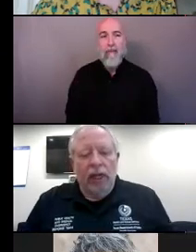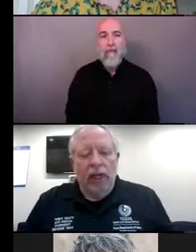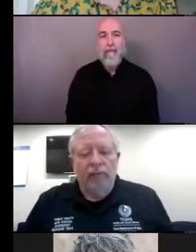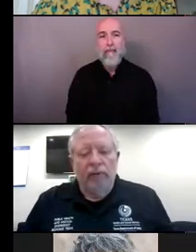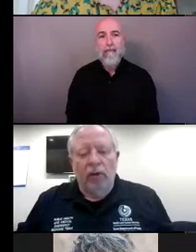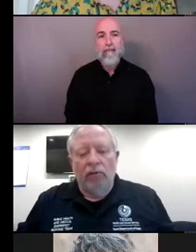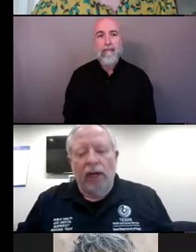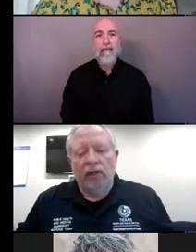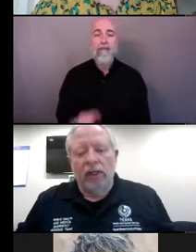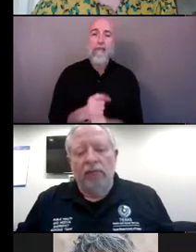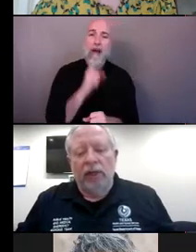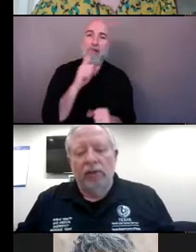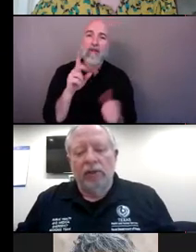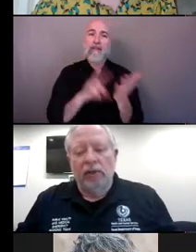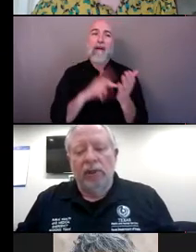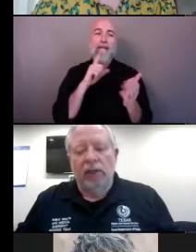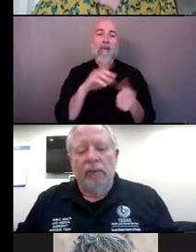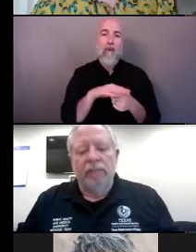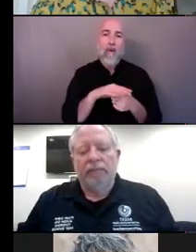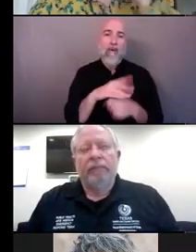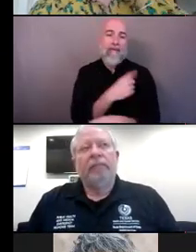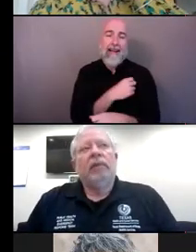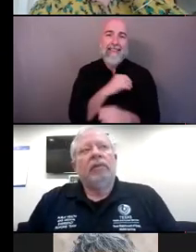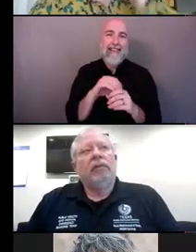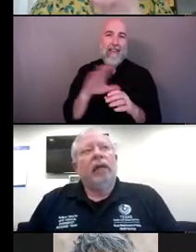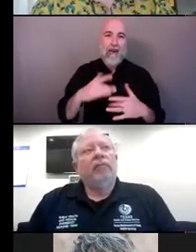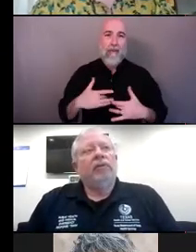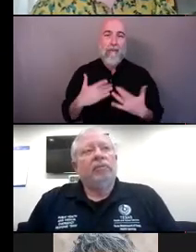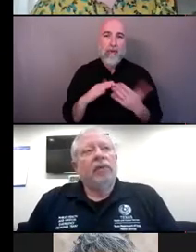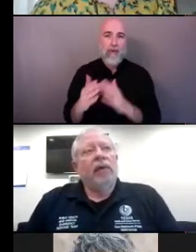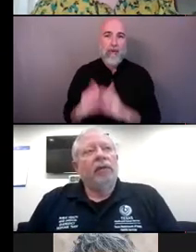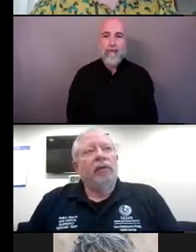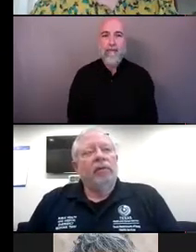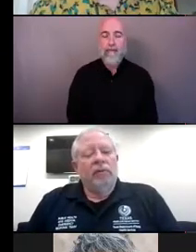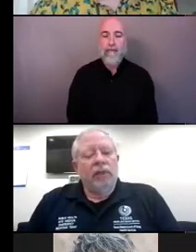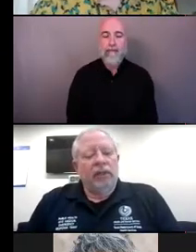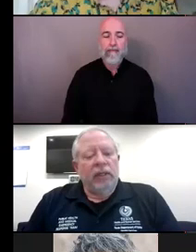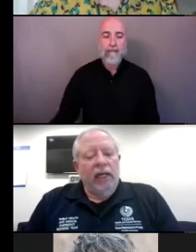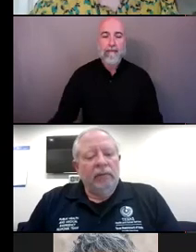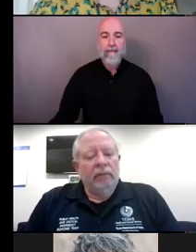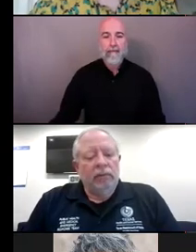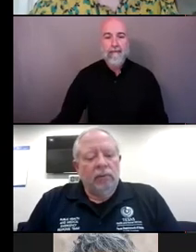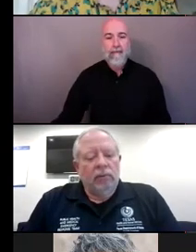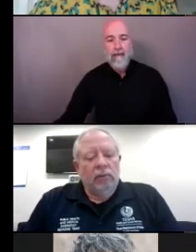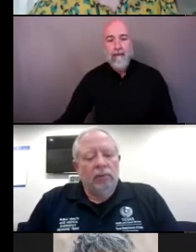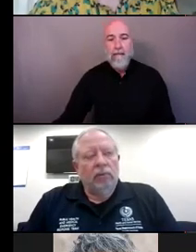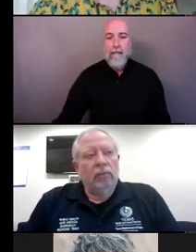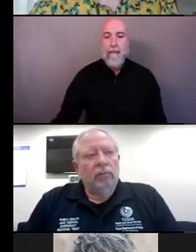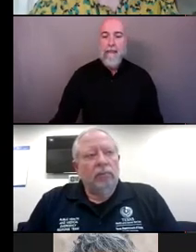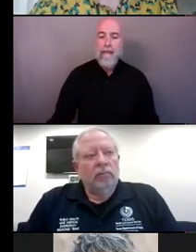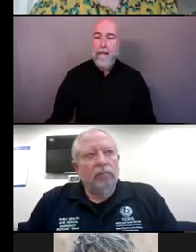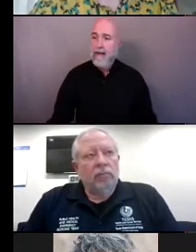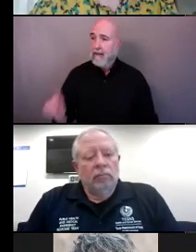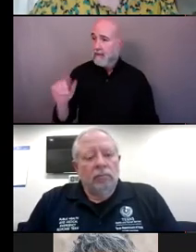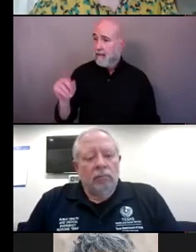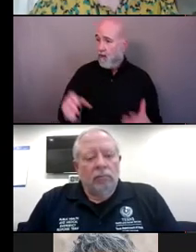to sign up for the local vaccine events in their community. Dave, did you have anything that we wanted to add?